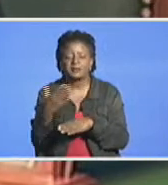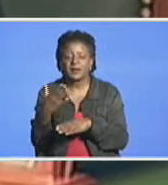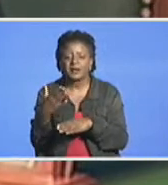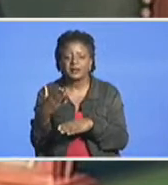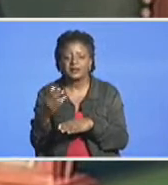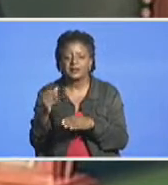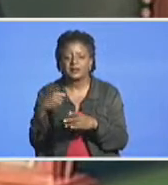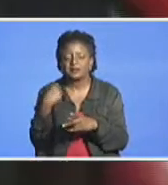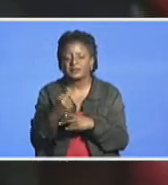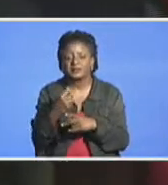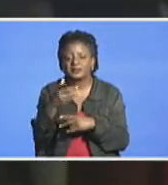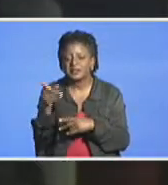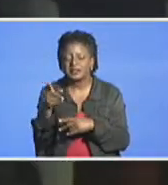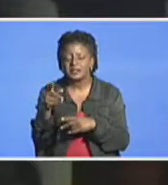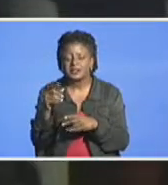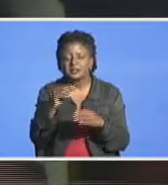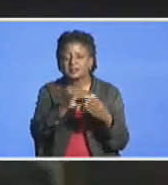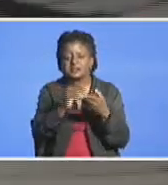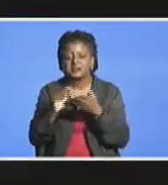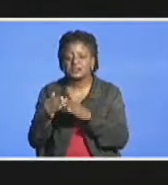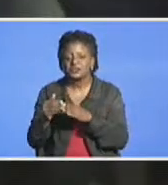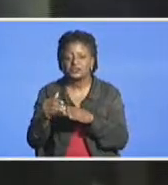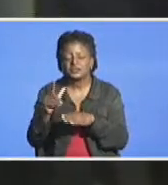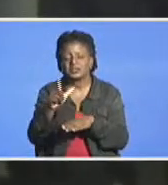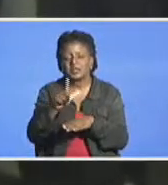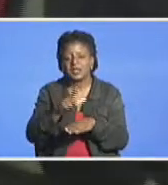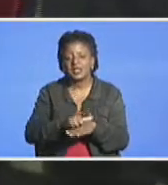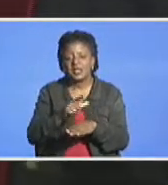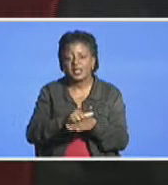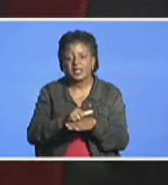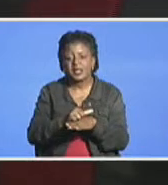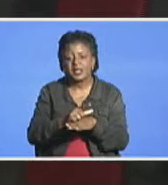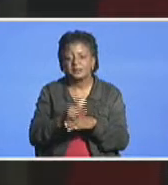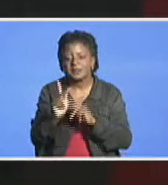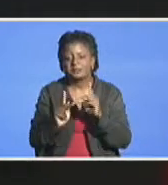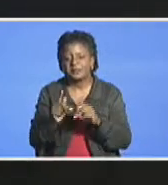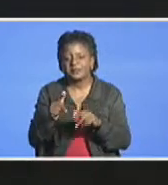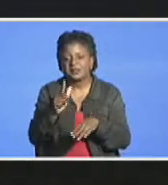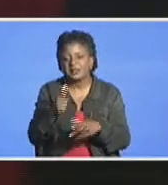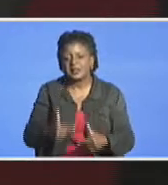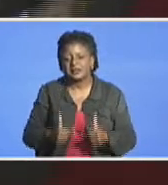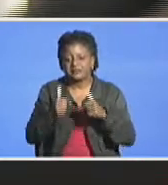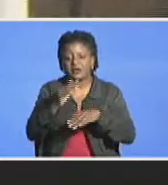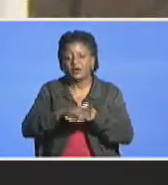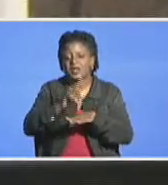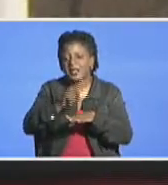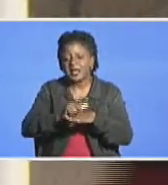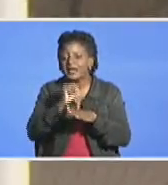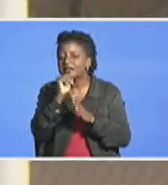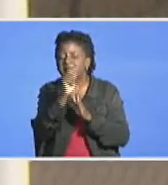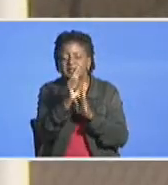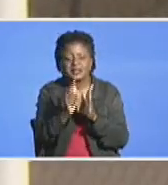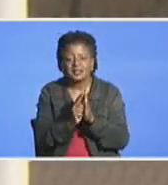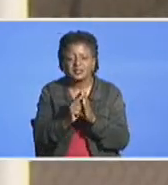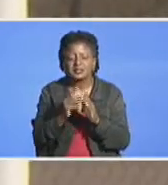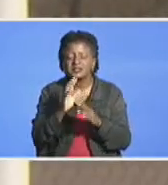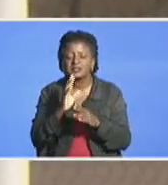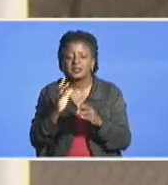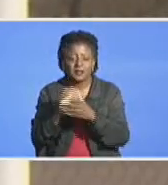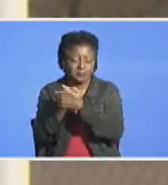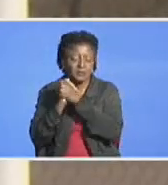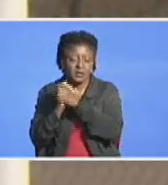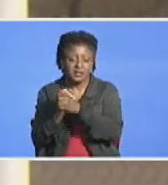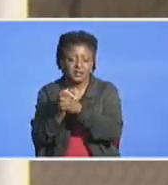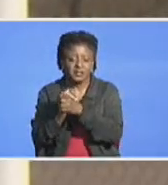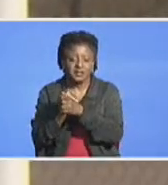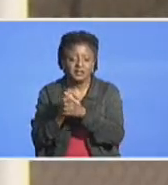constituency, land encroachment. He likened it to what's happening with shantytowns across the country, applauding the government for its efforts